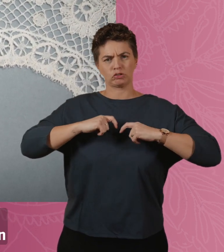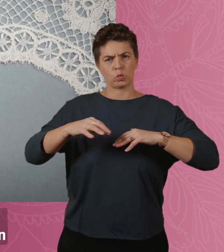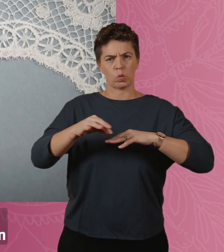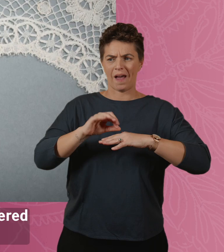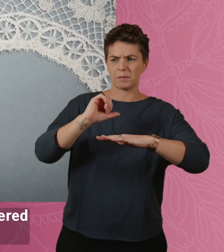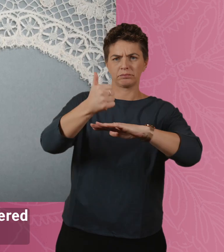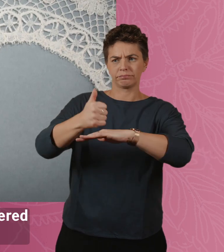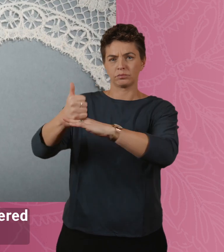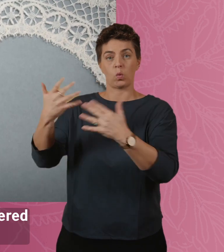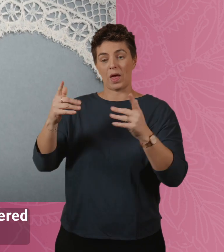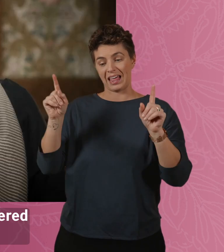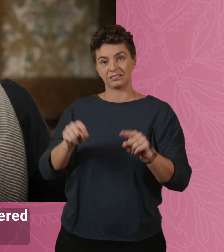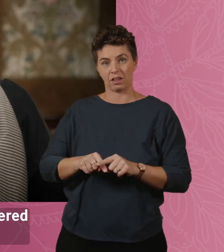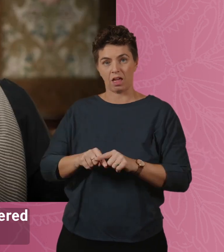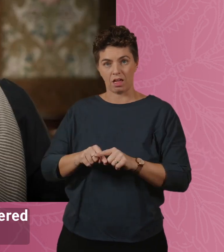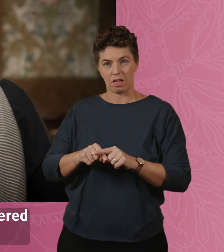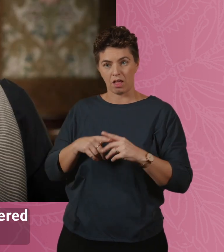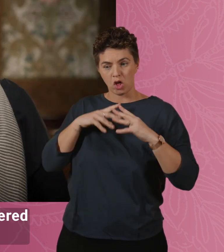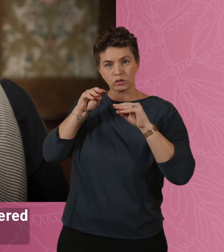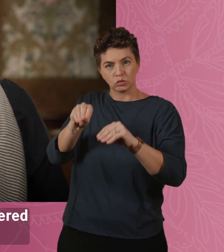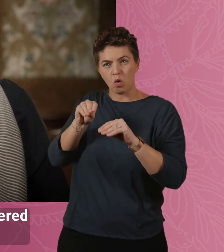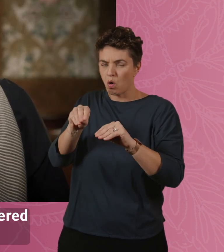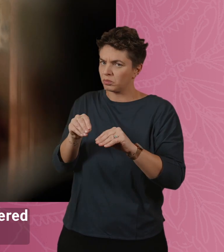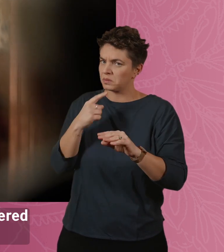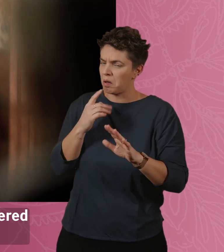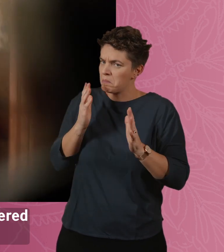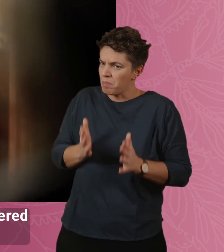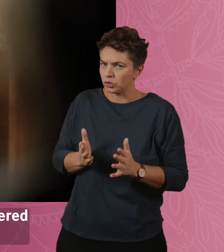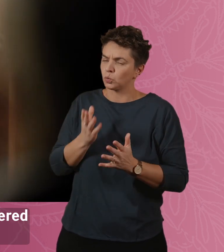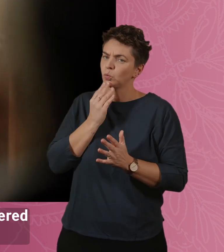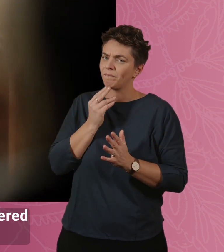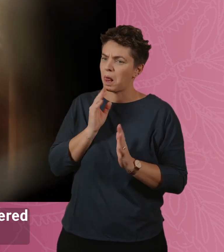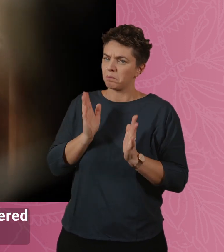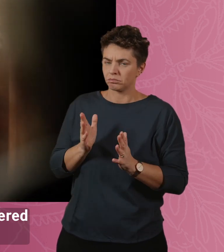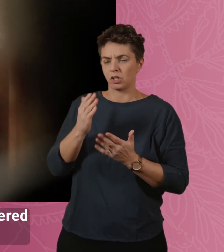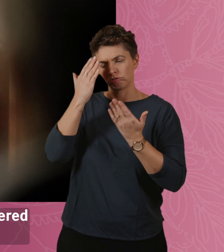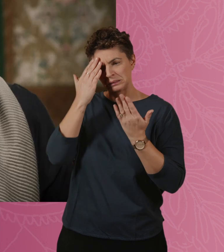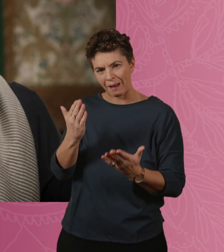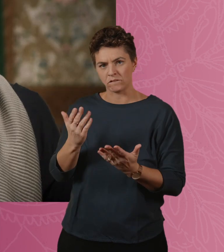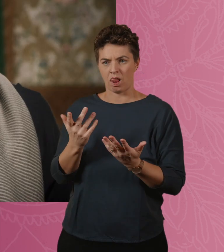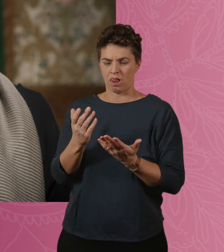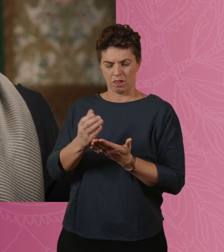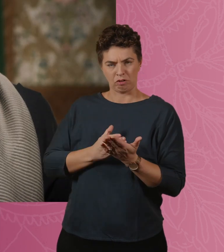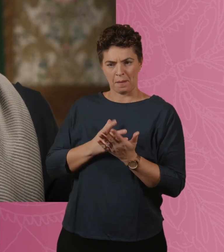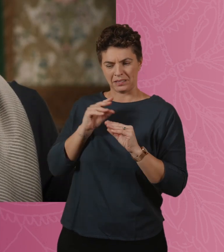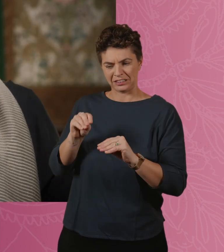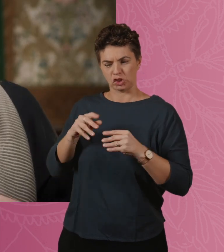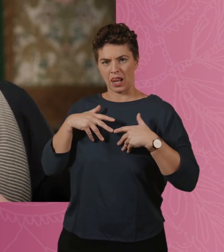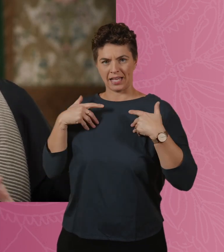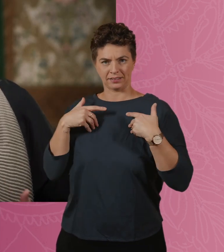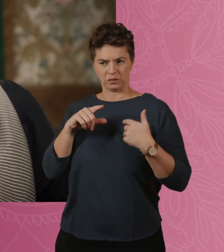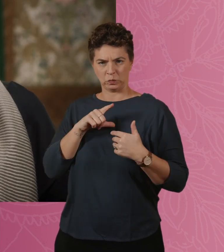schools for local women in India. They taught what they considered to be useful respectable and